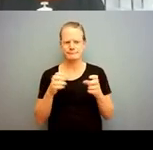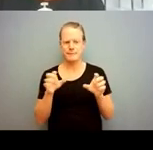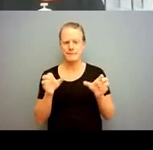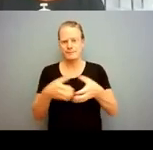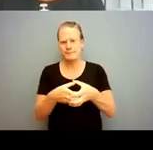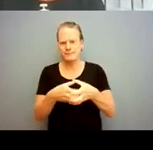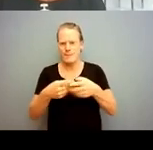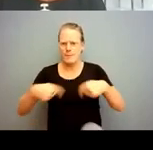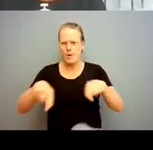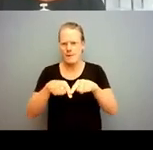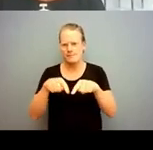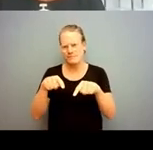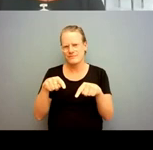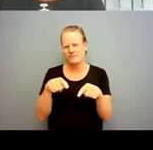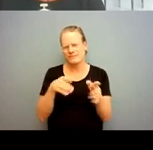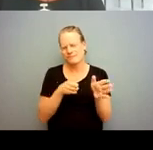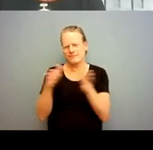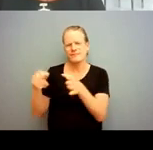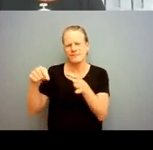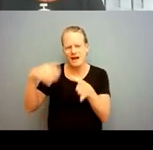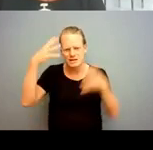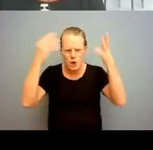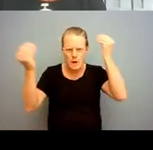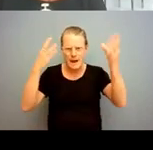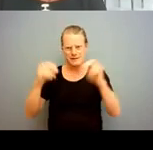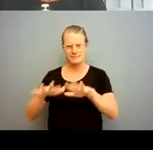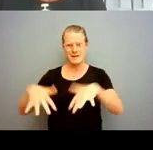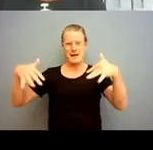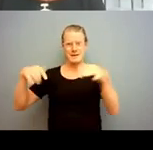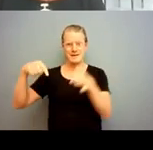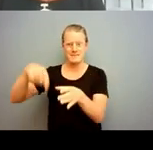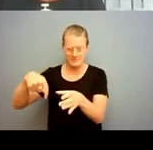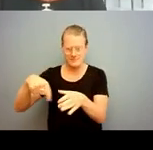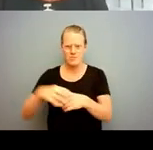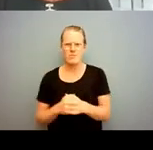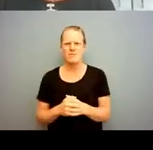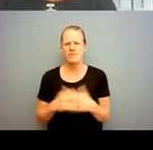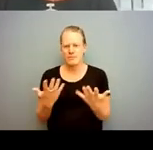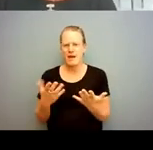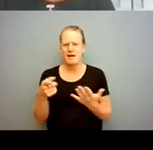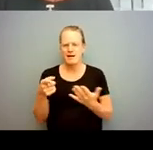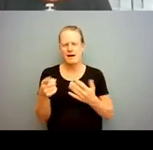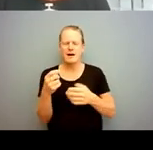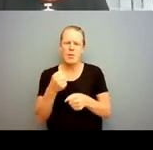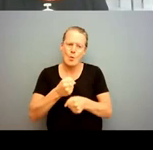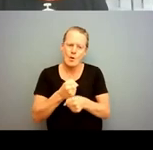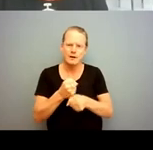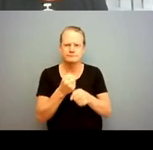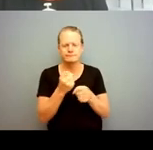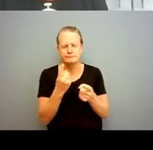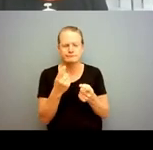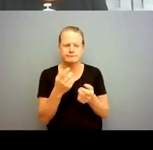Sami Parliament in the National Board on the Rights of Persons with Disabilities, which is also the monitoring mechanism for